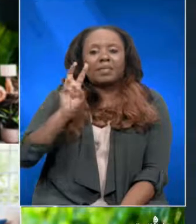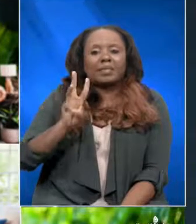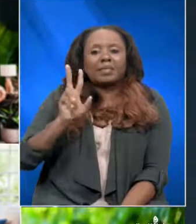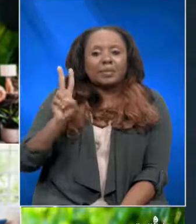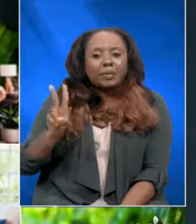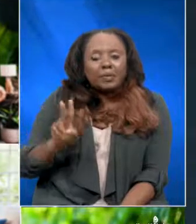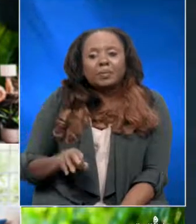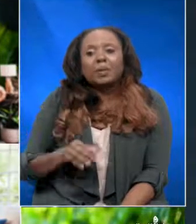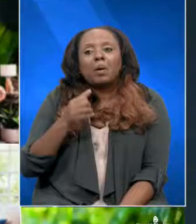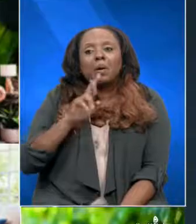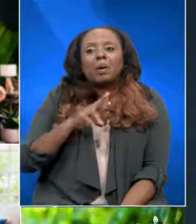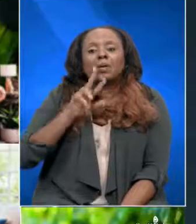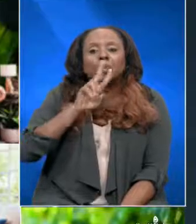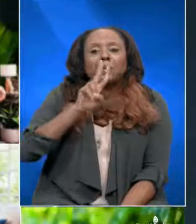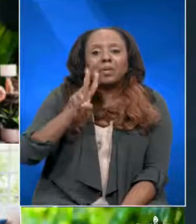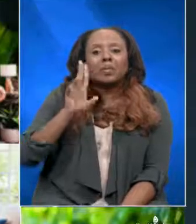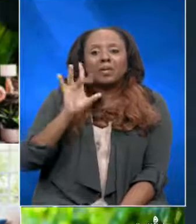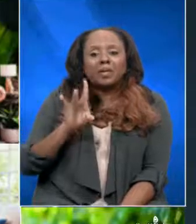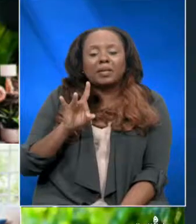228-5562 or